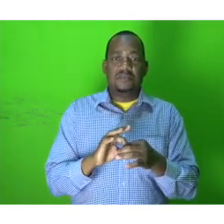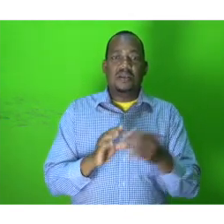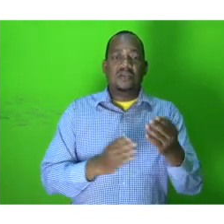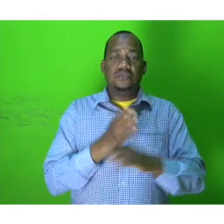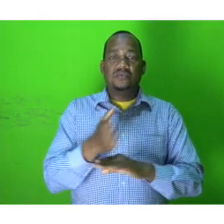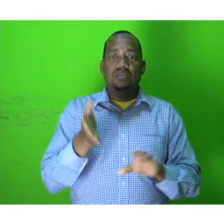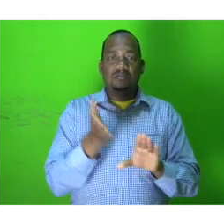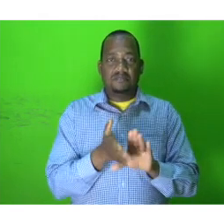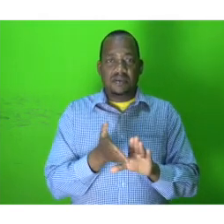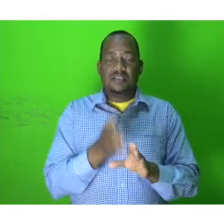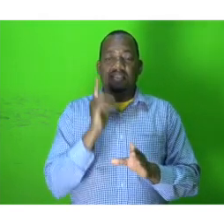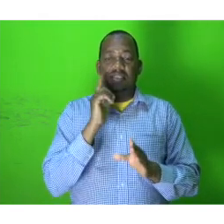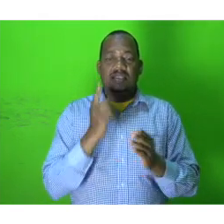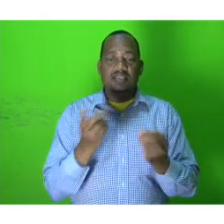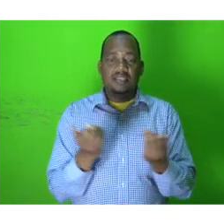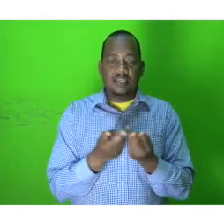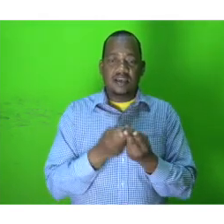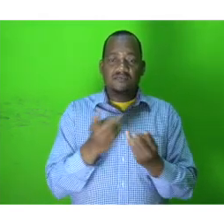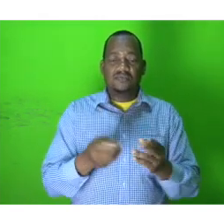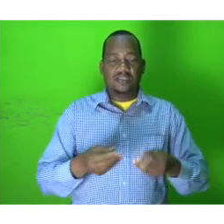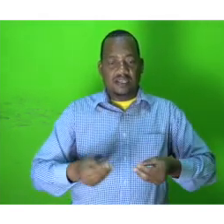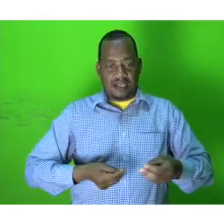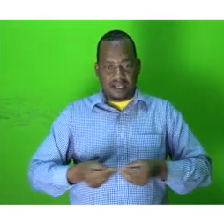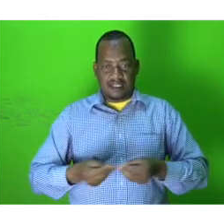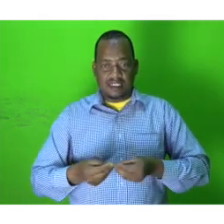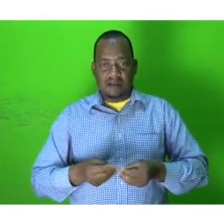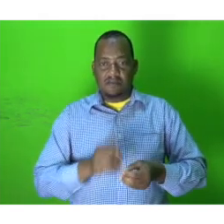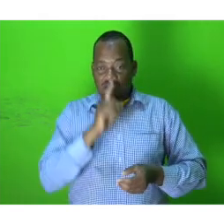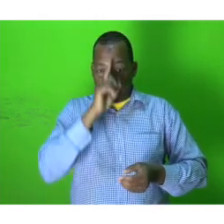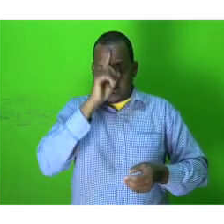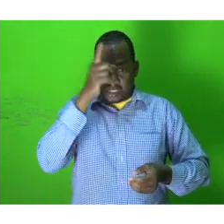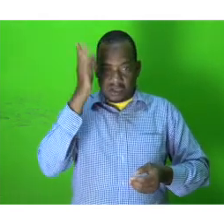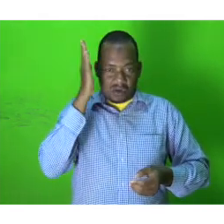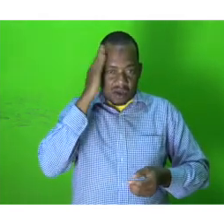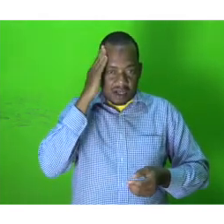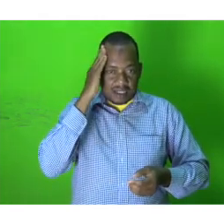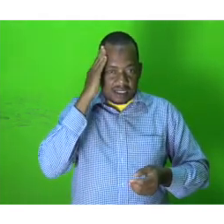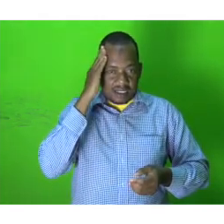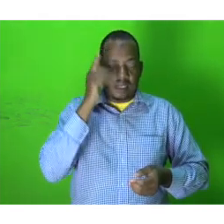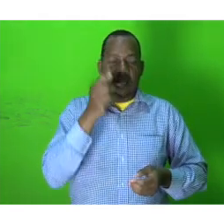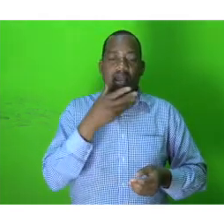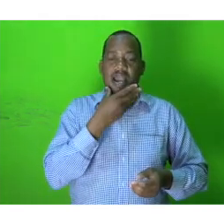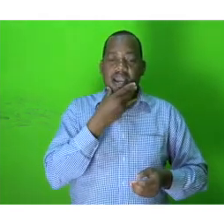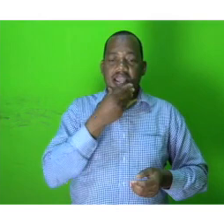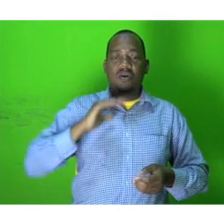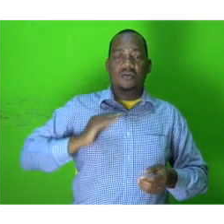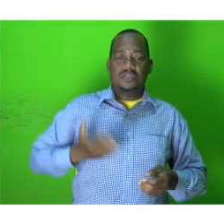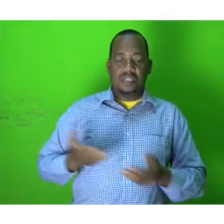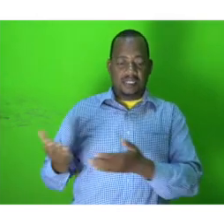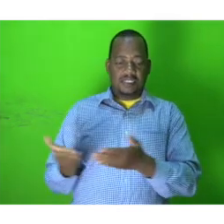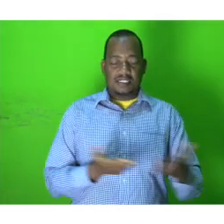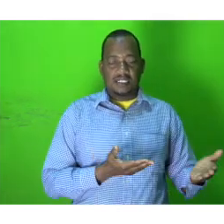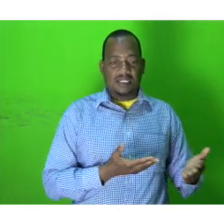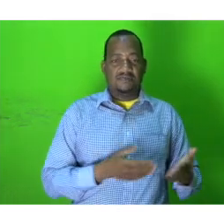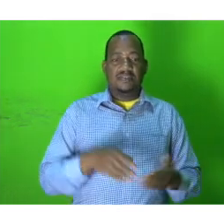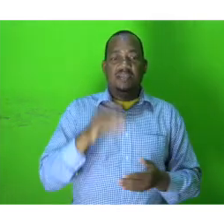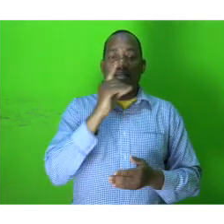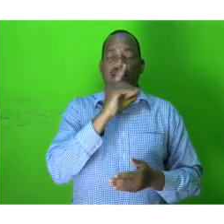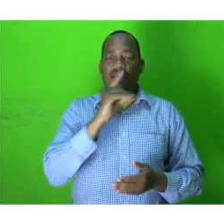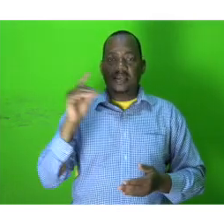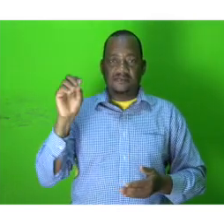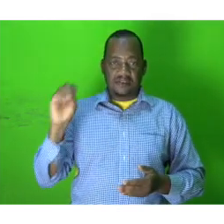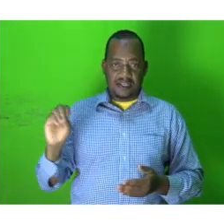through bank. Therefore, the customer to know that he has received a